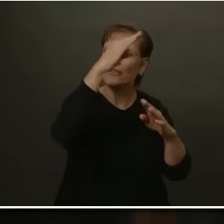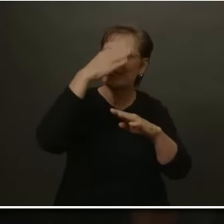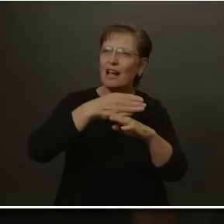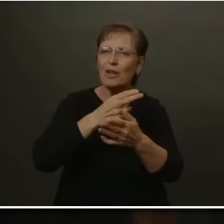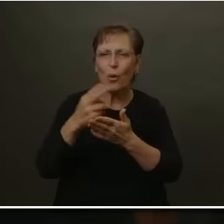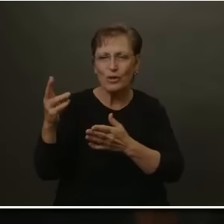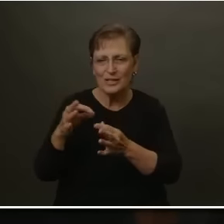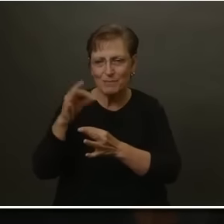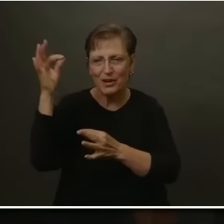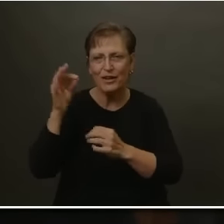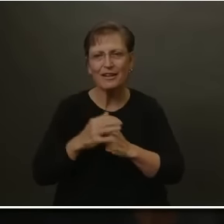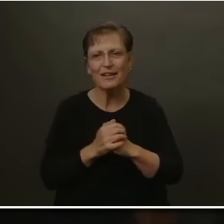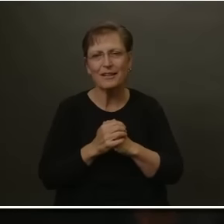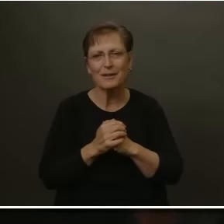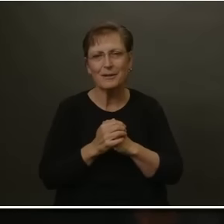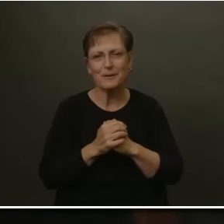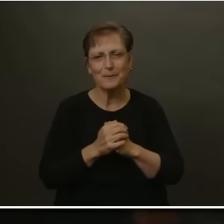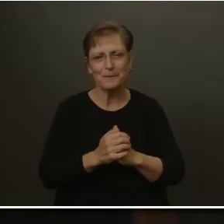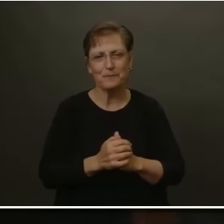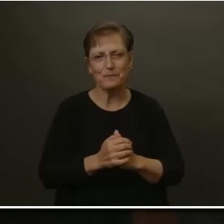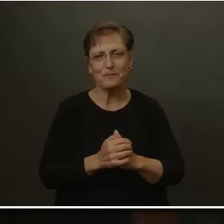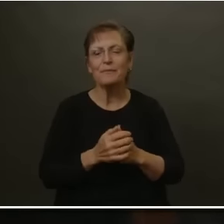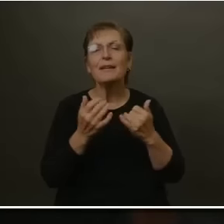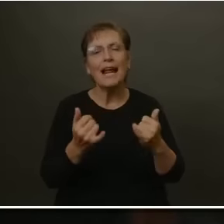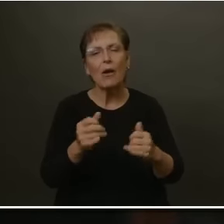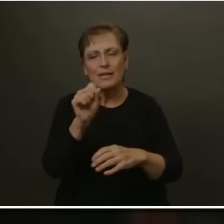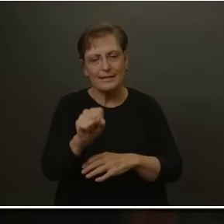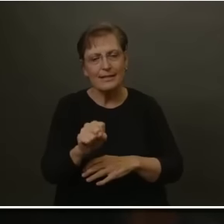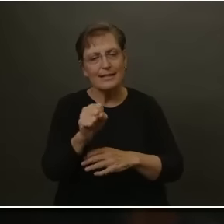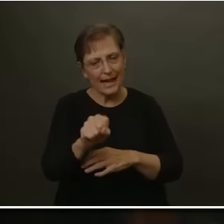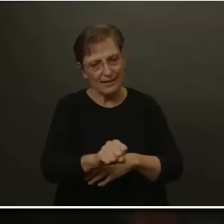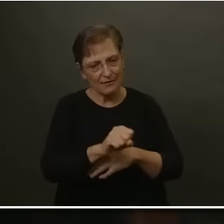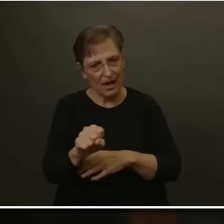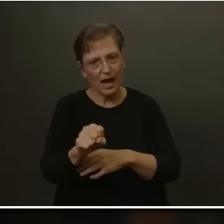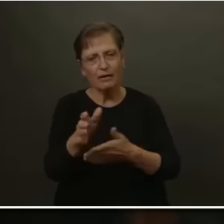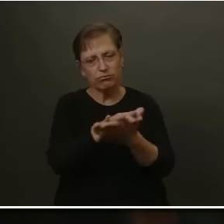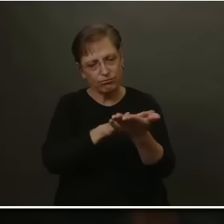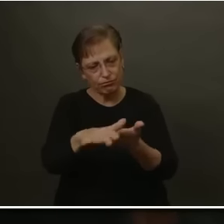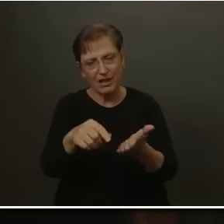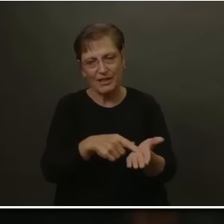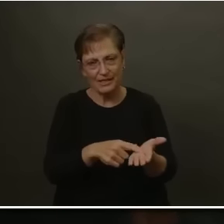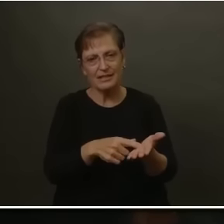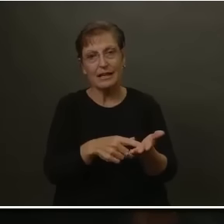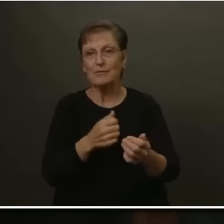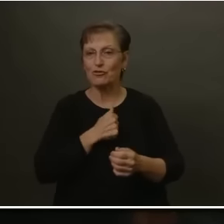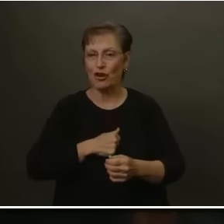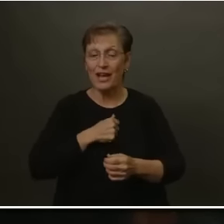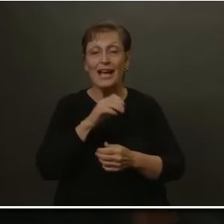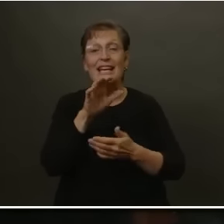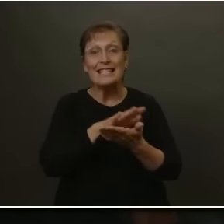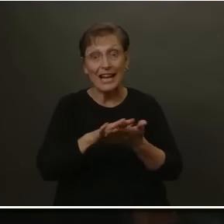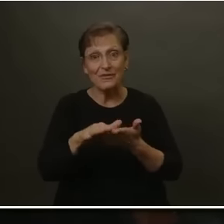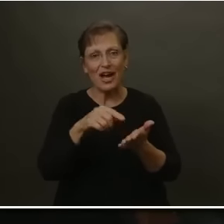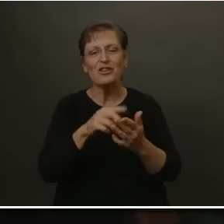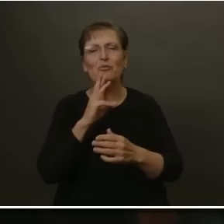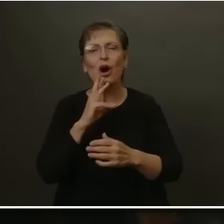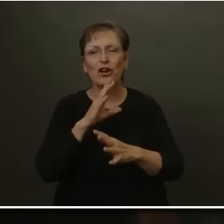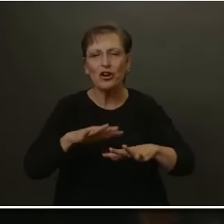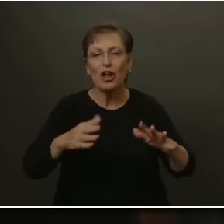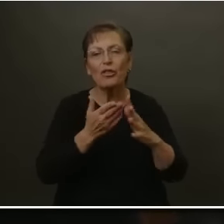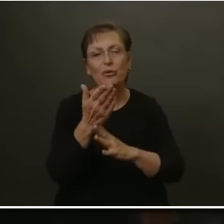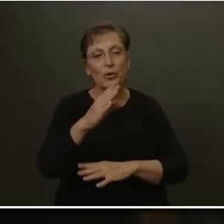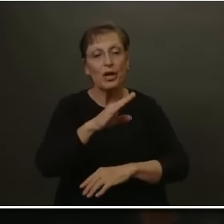Holy Spirit. Now sanctify this water, we pray you, by the power of your Holy Spirit, that those